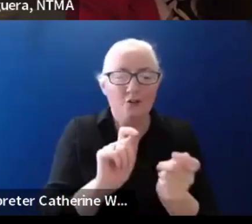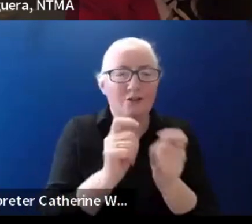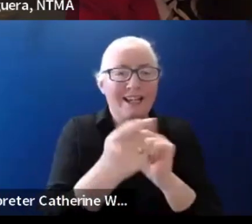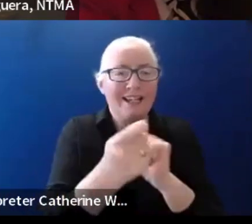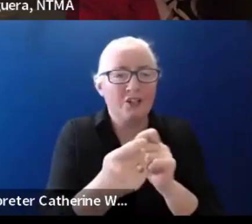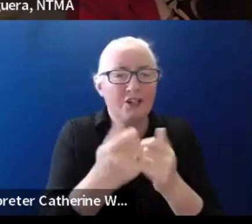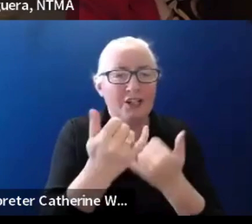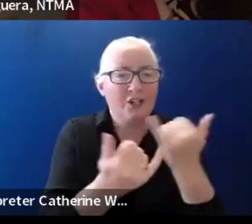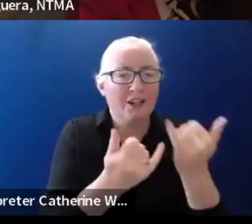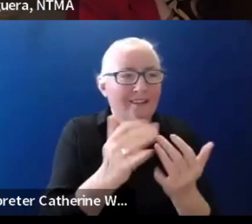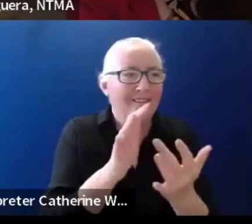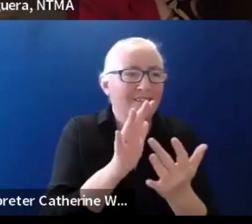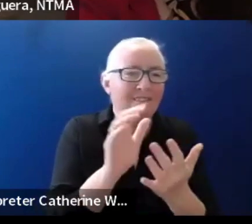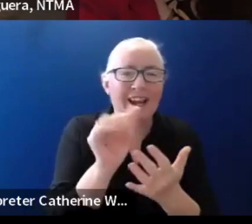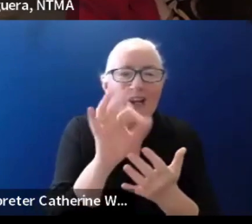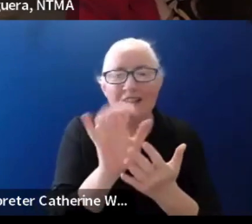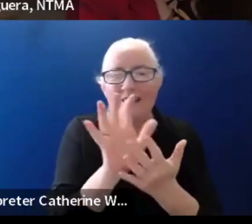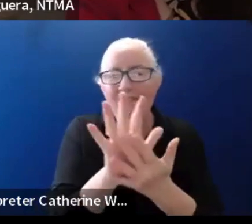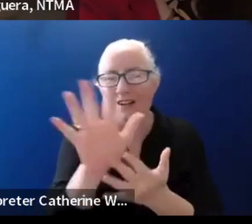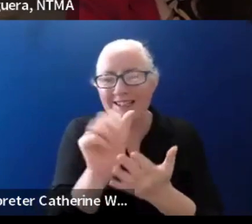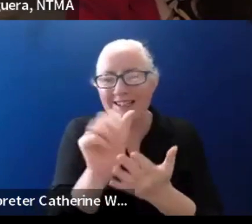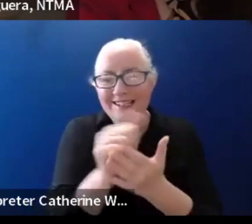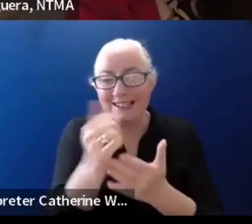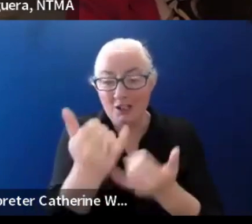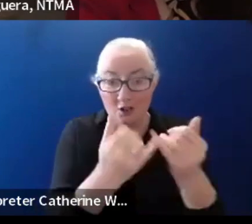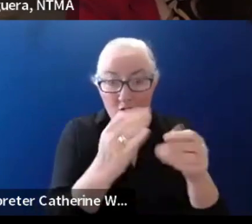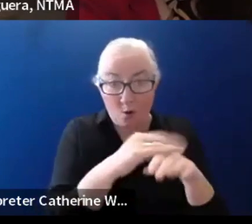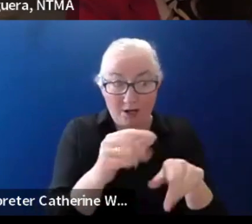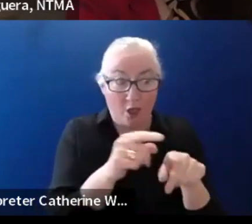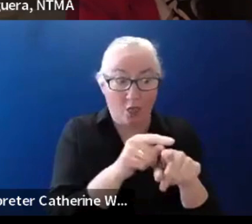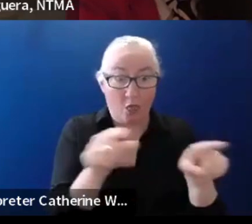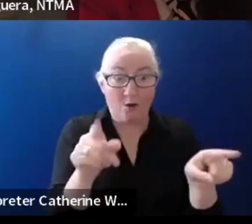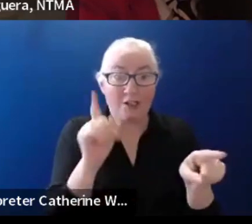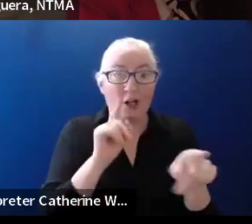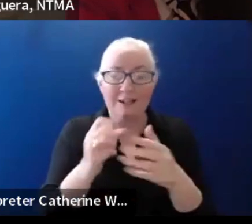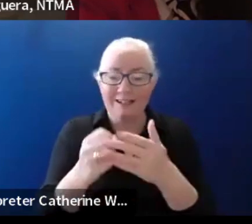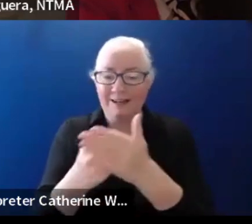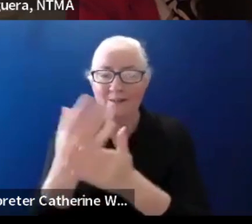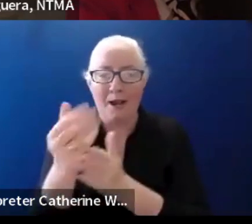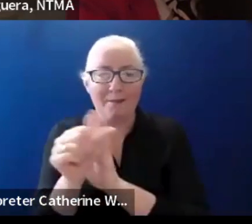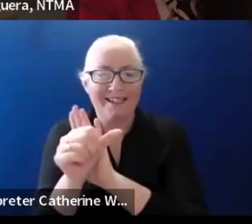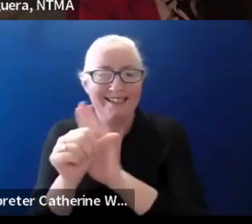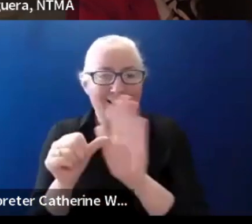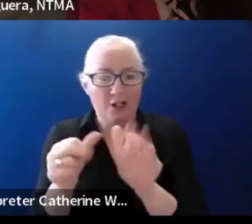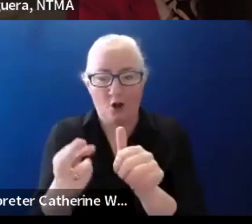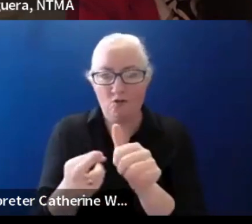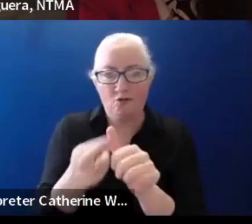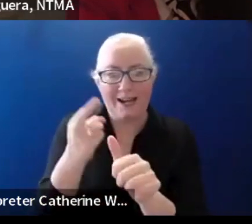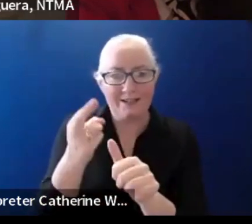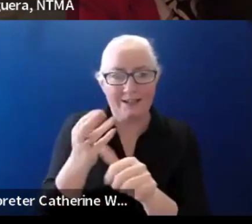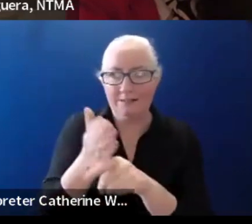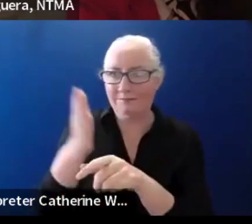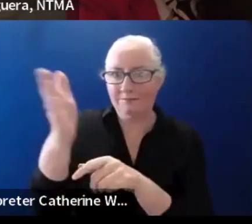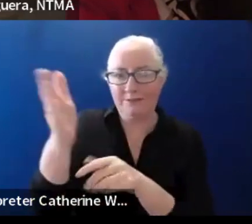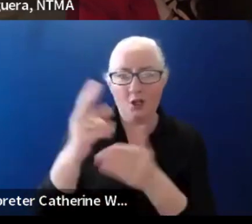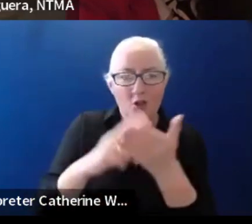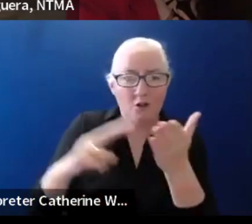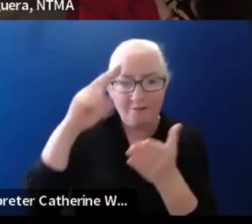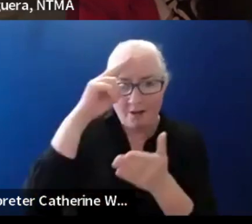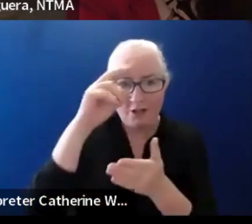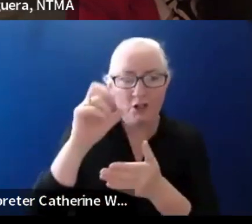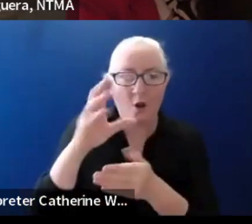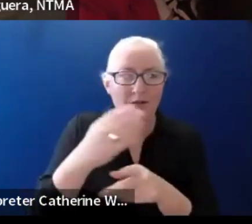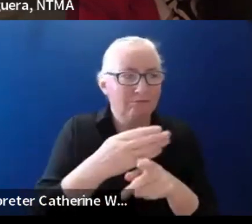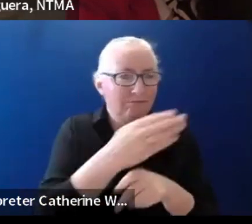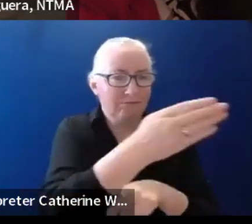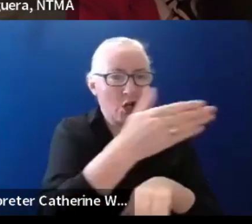year. So they're 15 or 16 years old. And it works with these girls to develop their skills to be ready to obviously go to university or to go into jobs